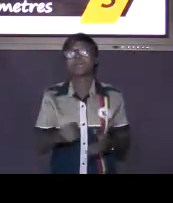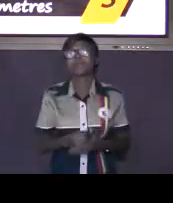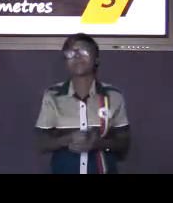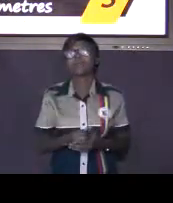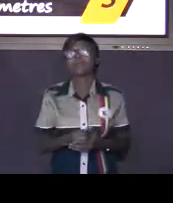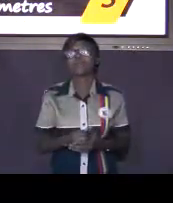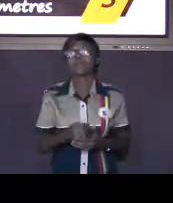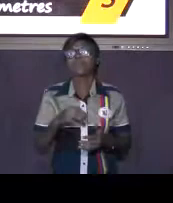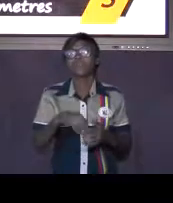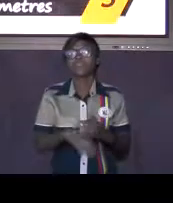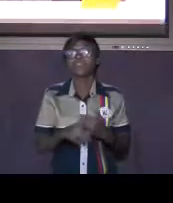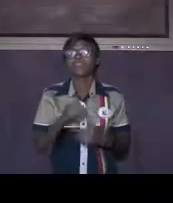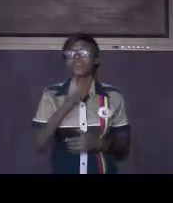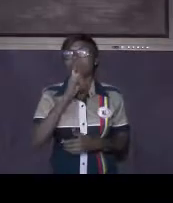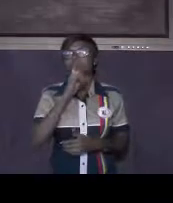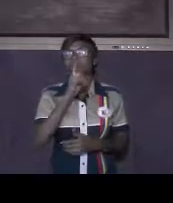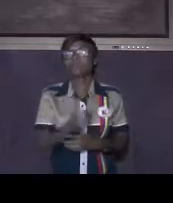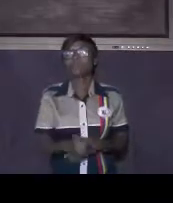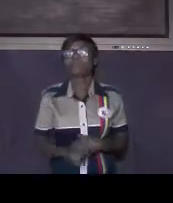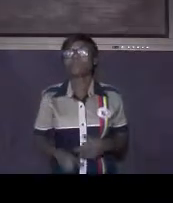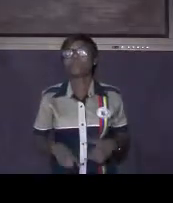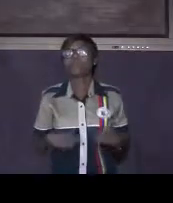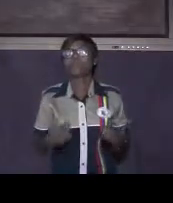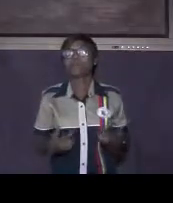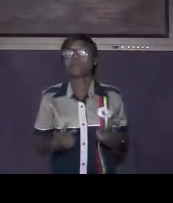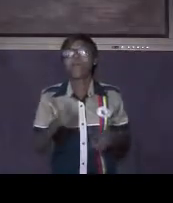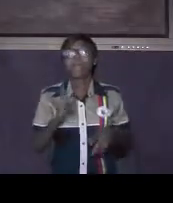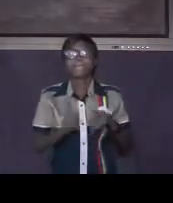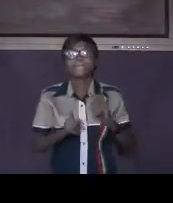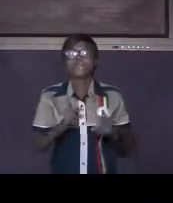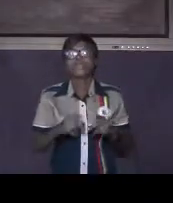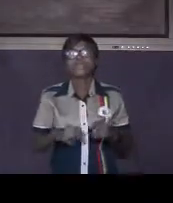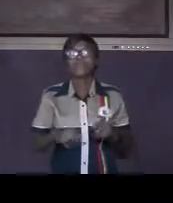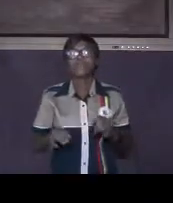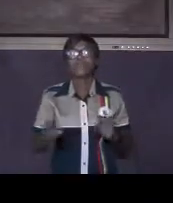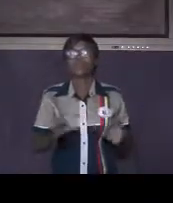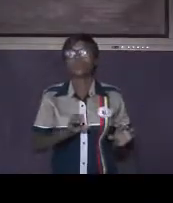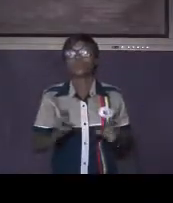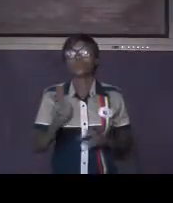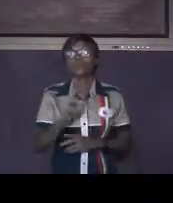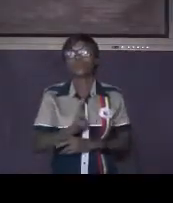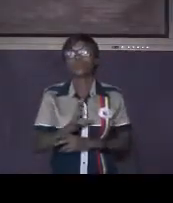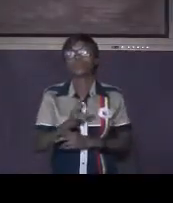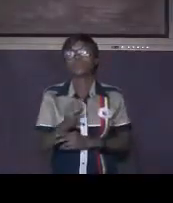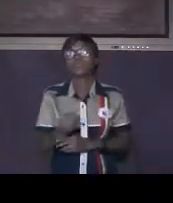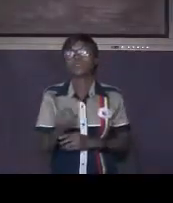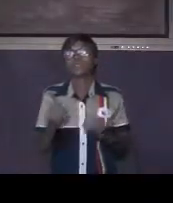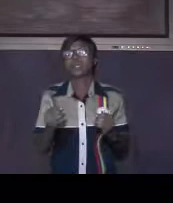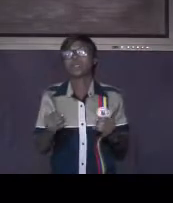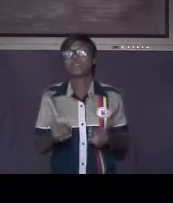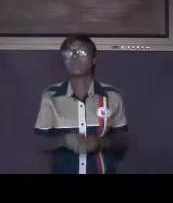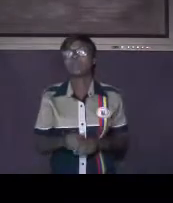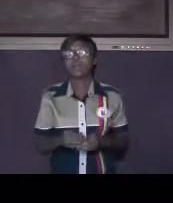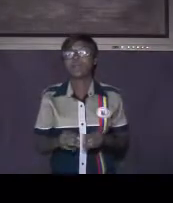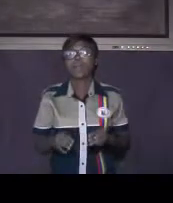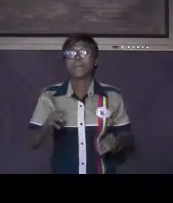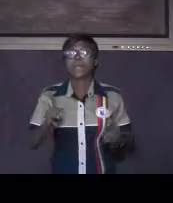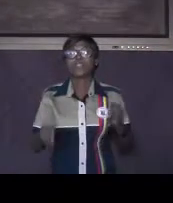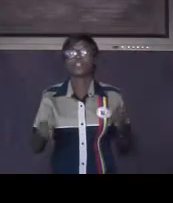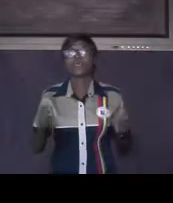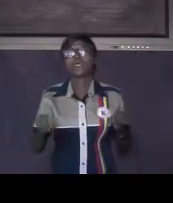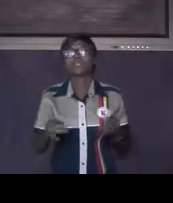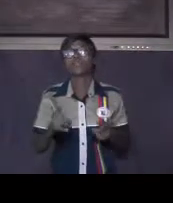land, okay? But in real life, people use land measurement when they are selling land and when they are buying lands to know